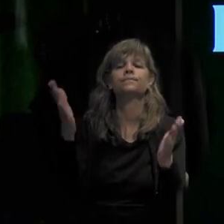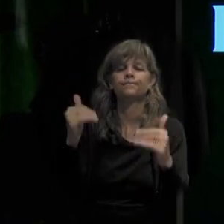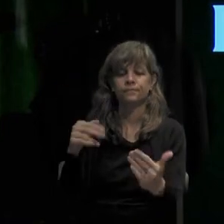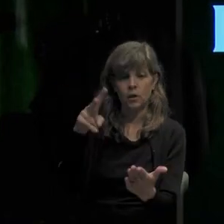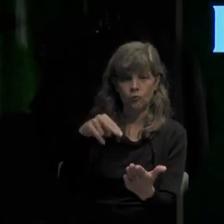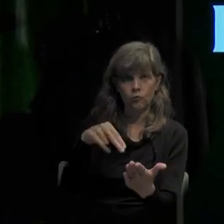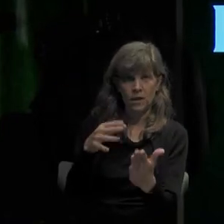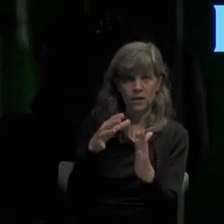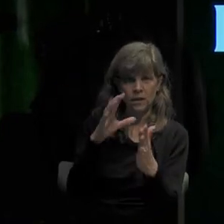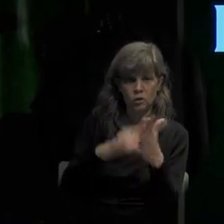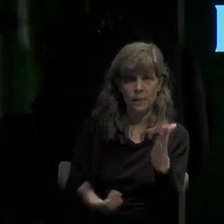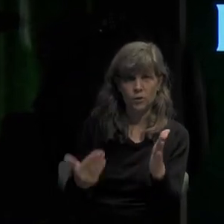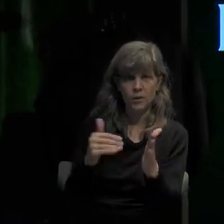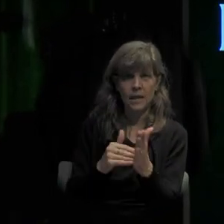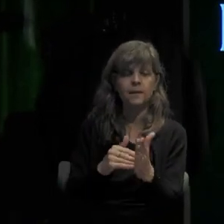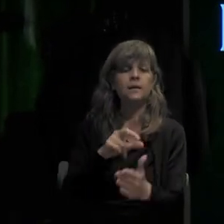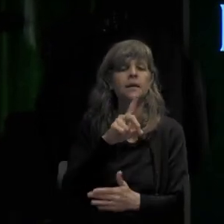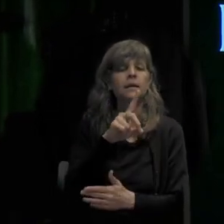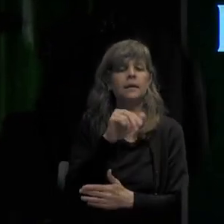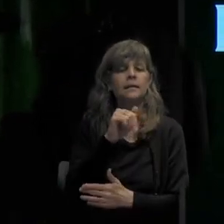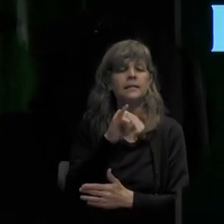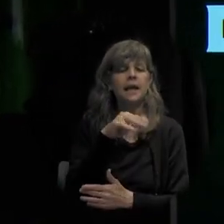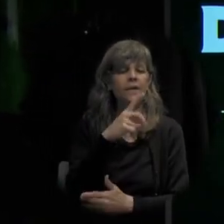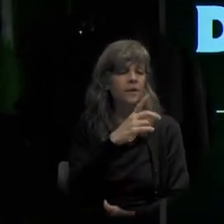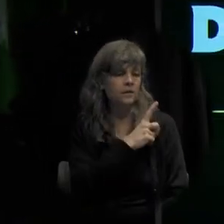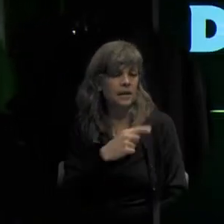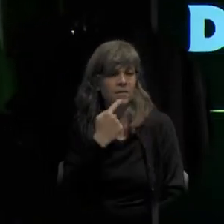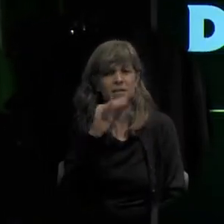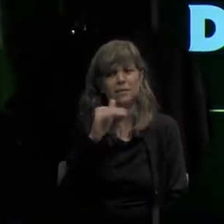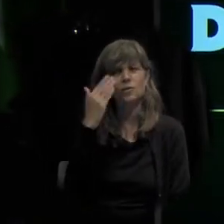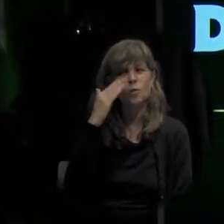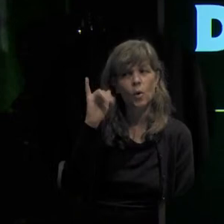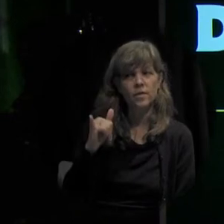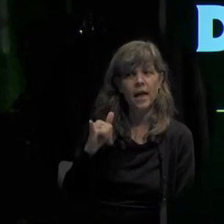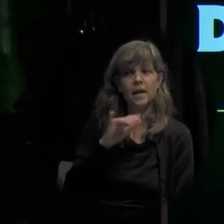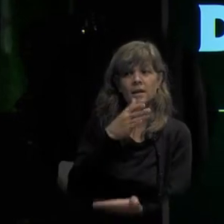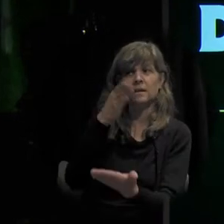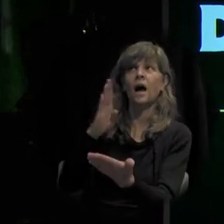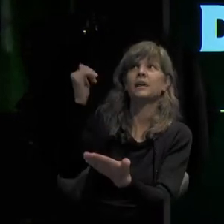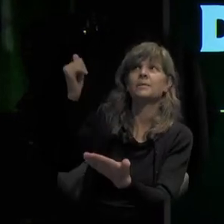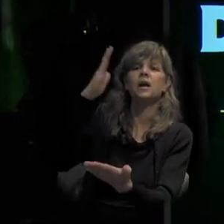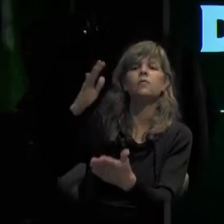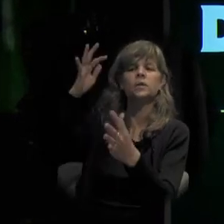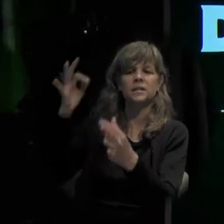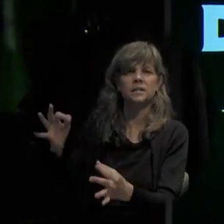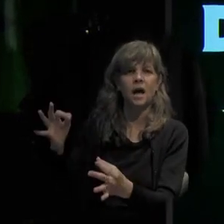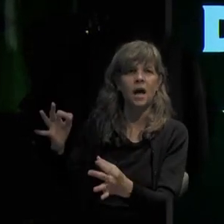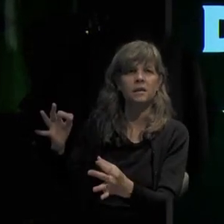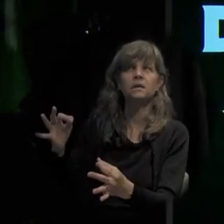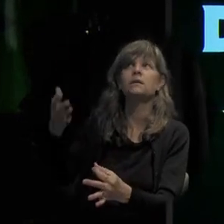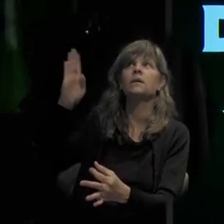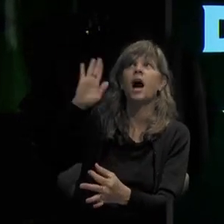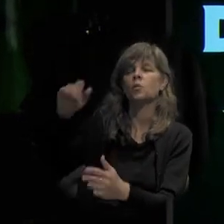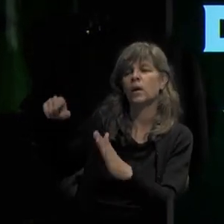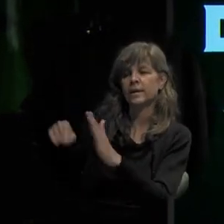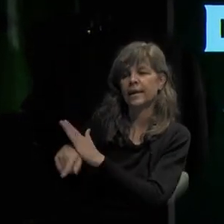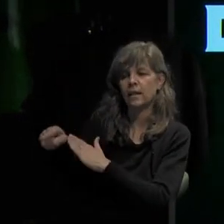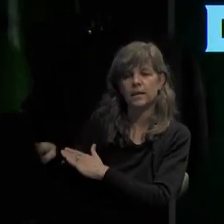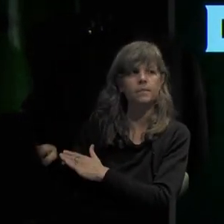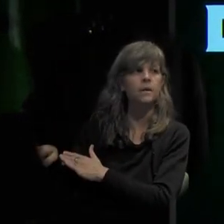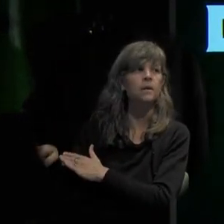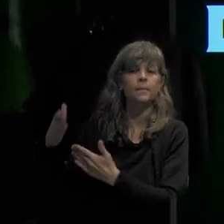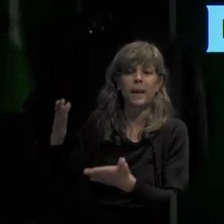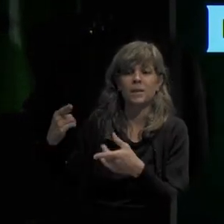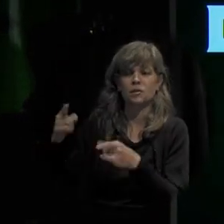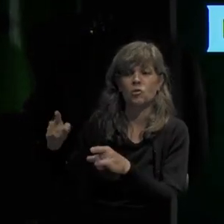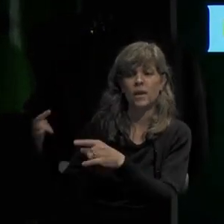David said, as the Lord lives, the Lord will strike him, or his day will come to die, or he'll go down to battle and perish. The Lord forbid